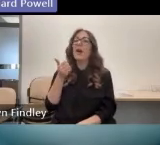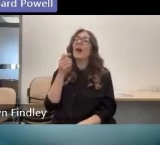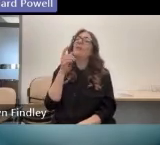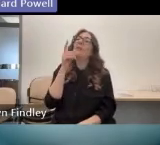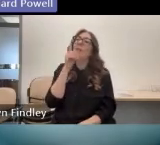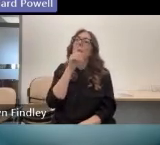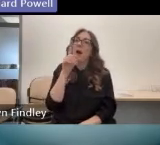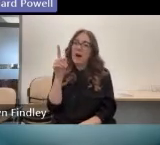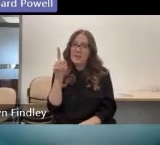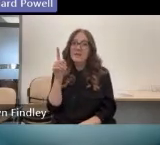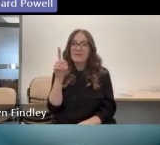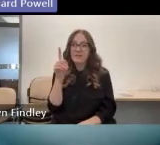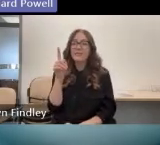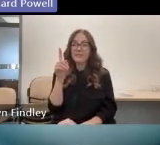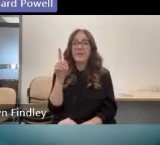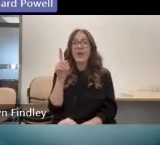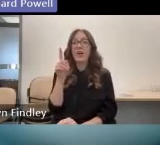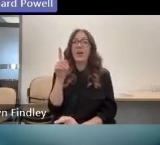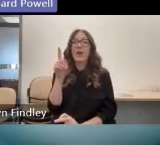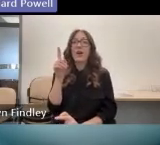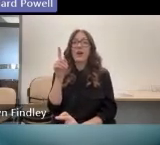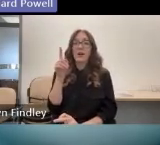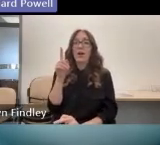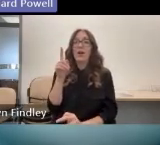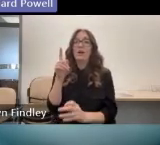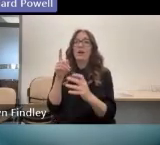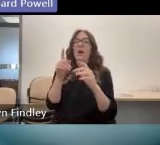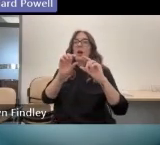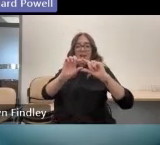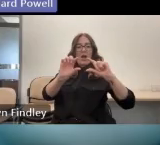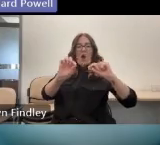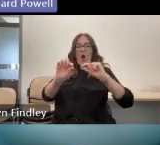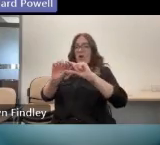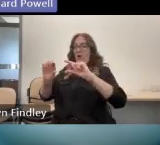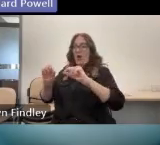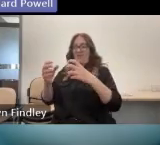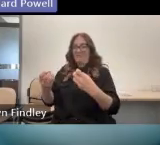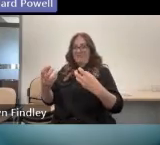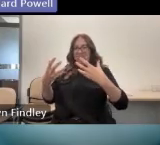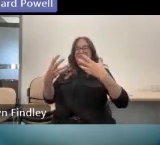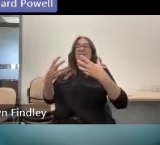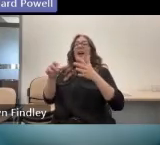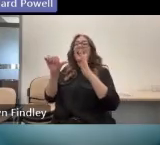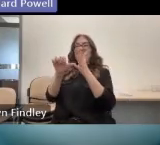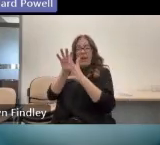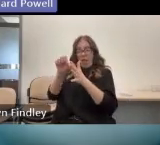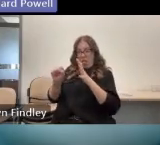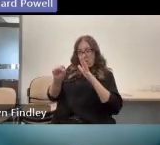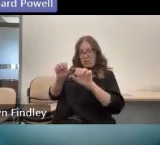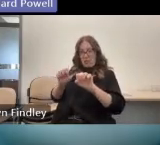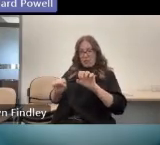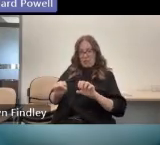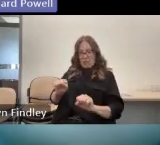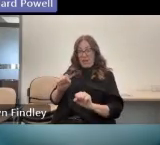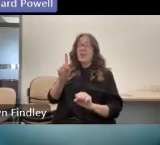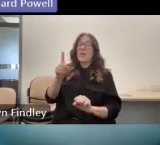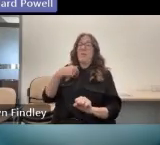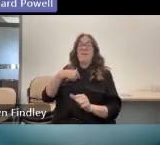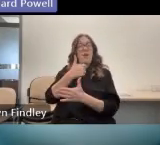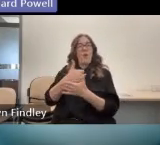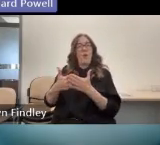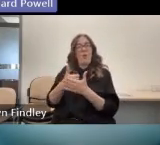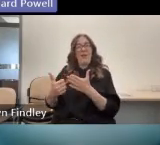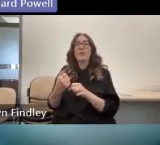necessarily make the individual app icons pop. So the first thing I would normally do, well,